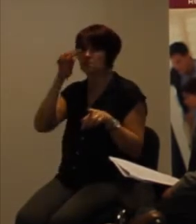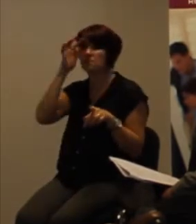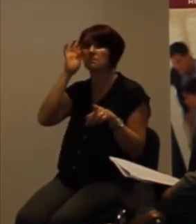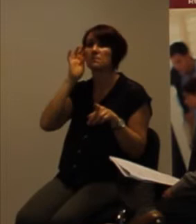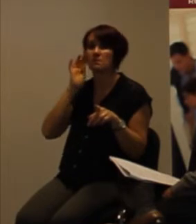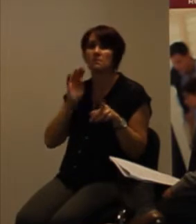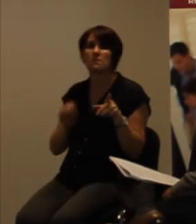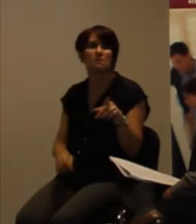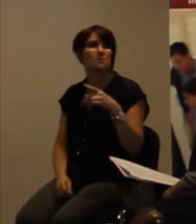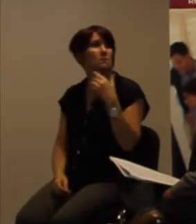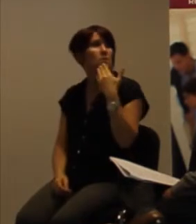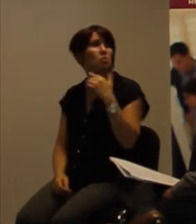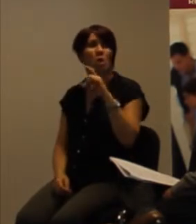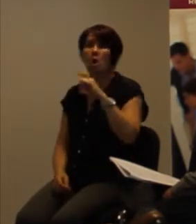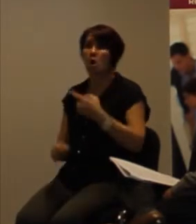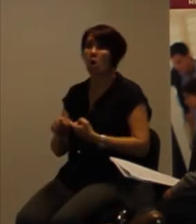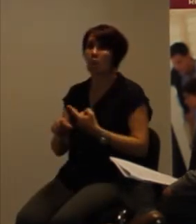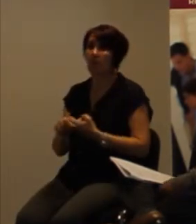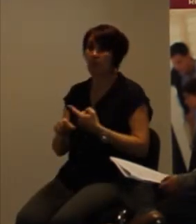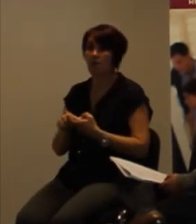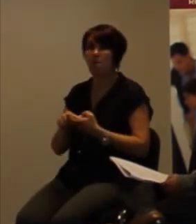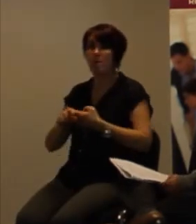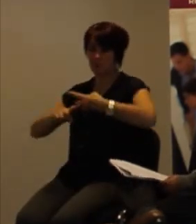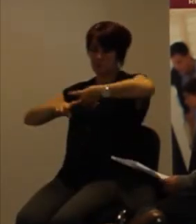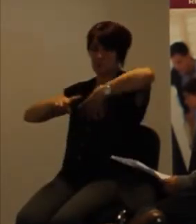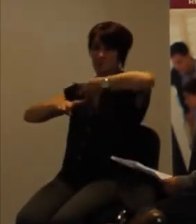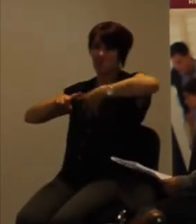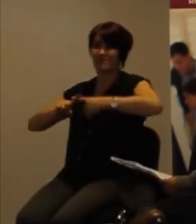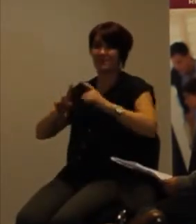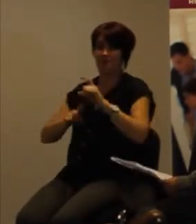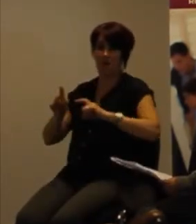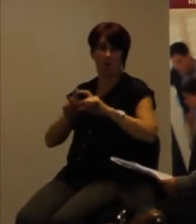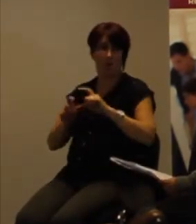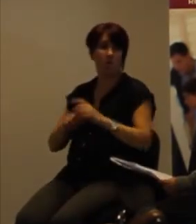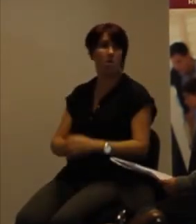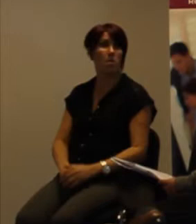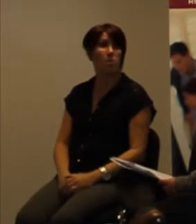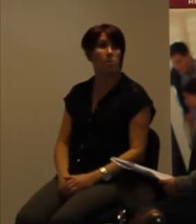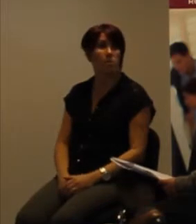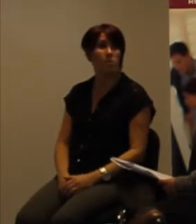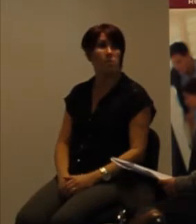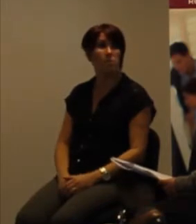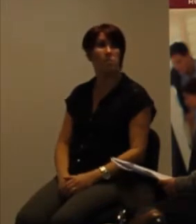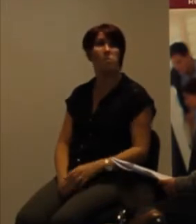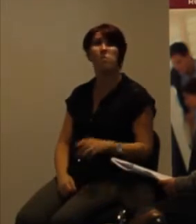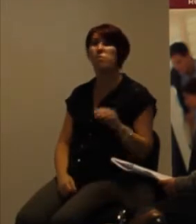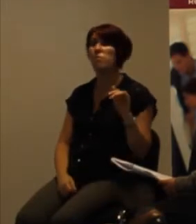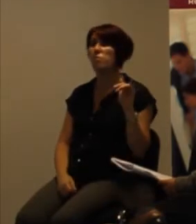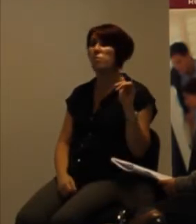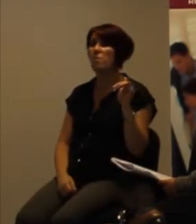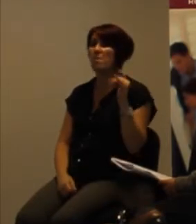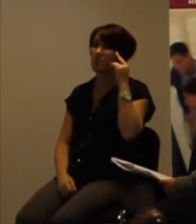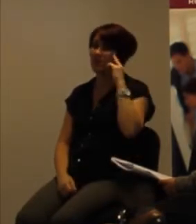may suit learners. On-screen background colours also. This is we may see these as trivial, but